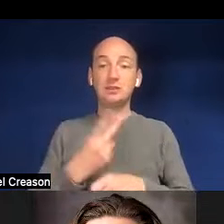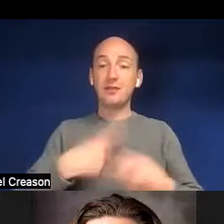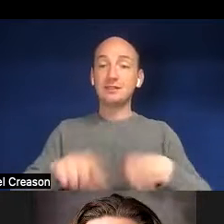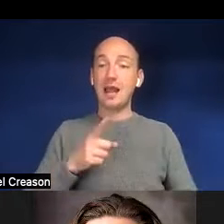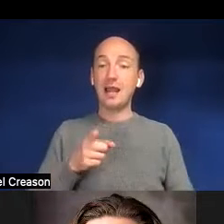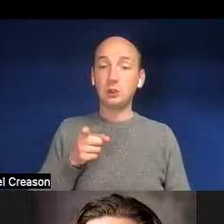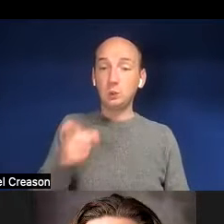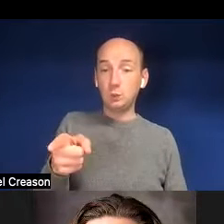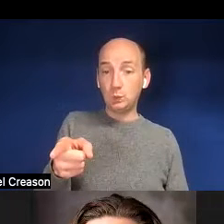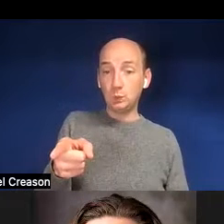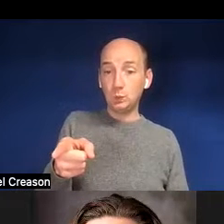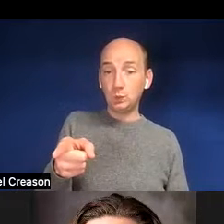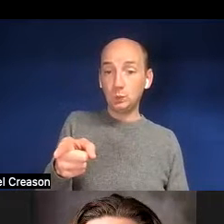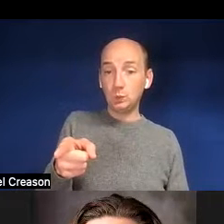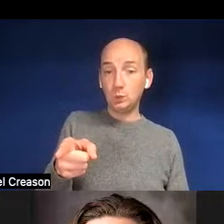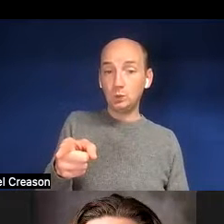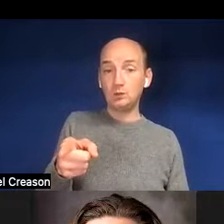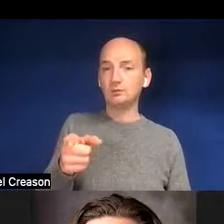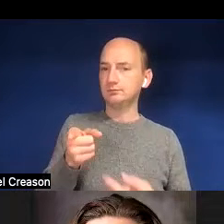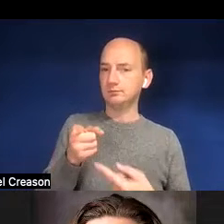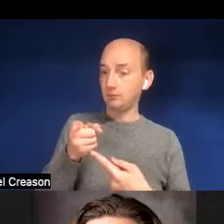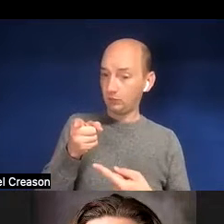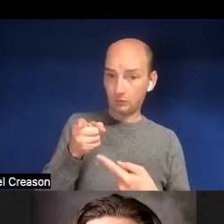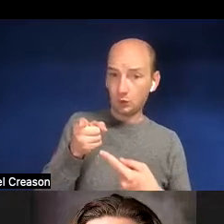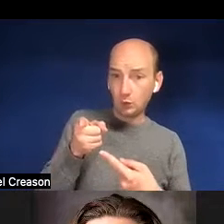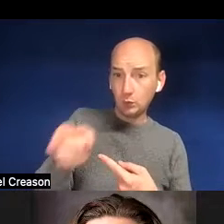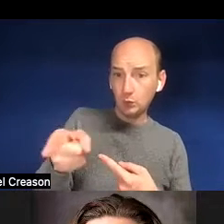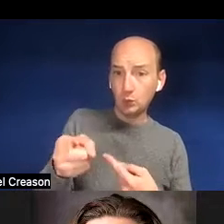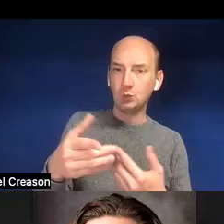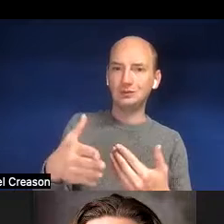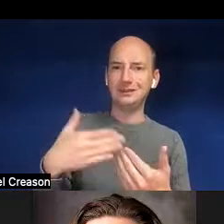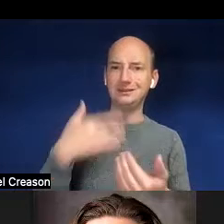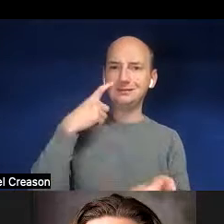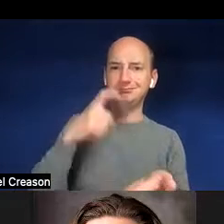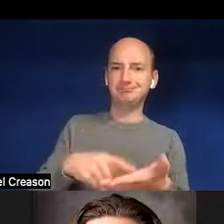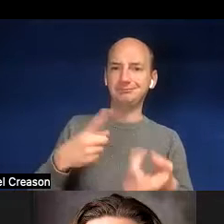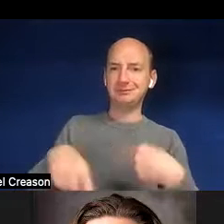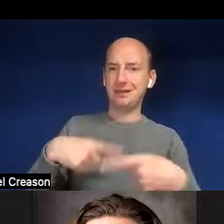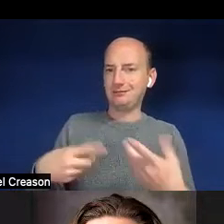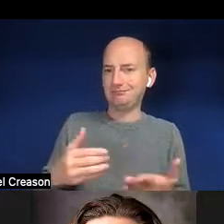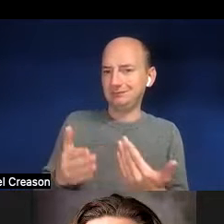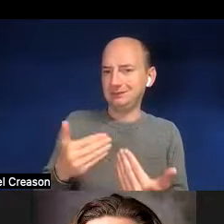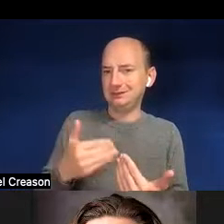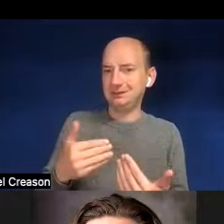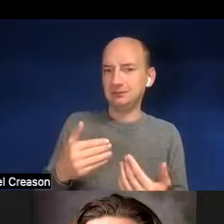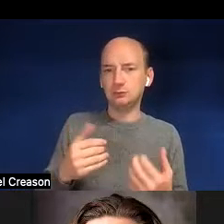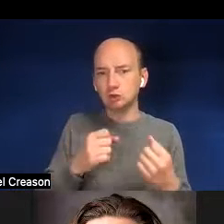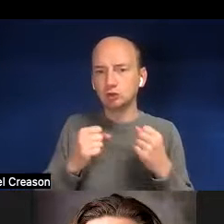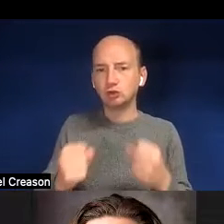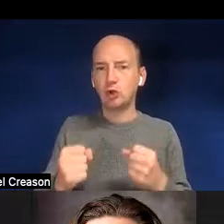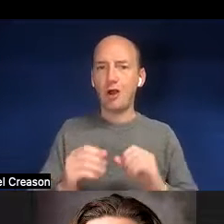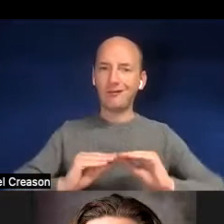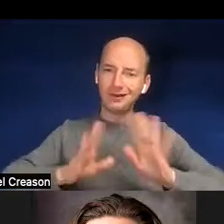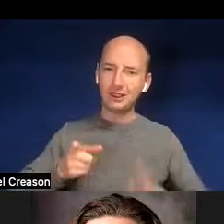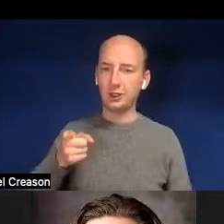for example, is a very easily identifiable sign because it involves a strong movement